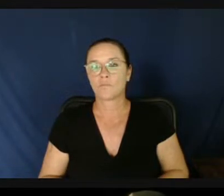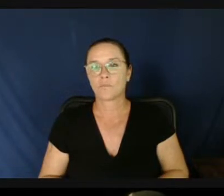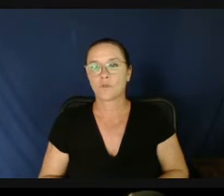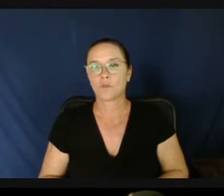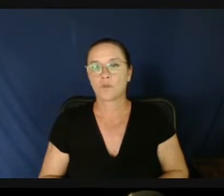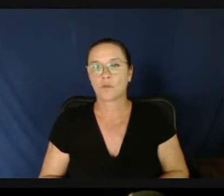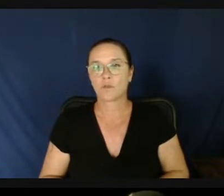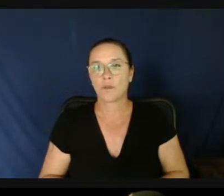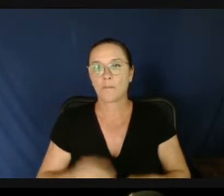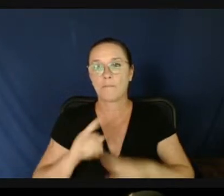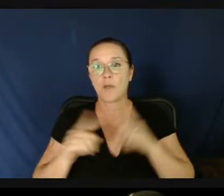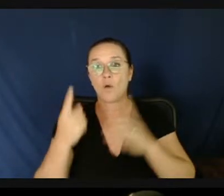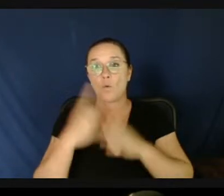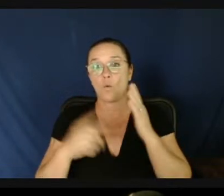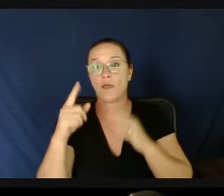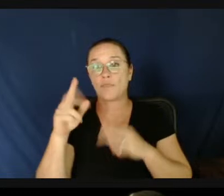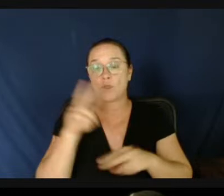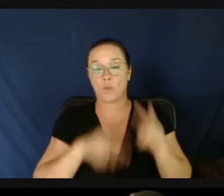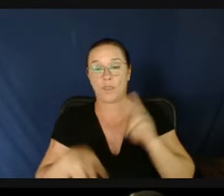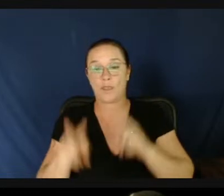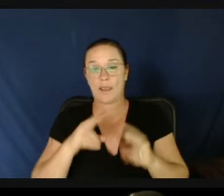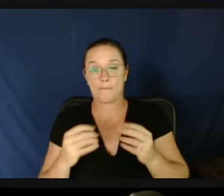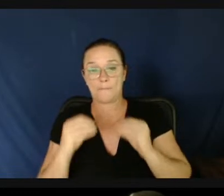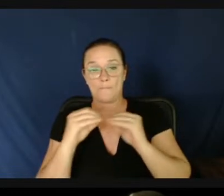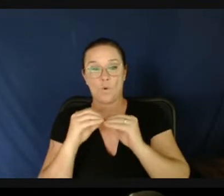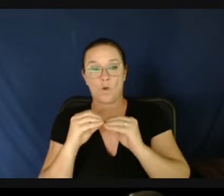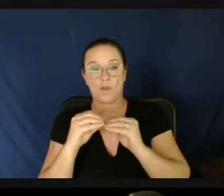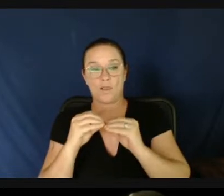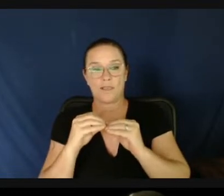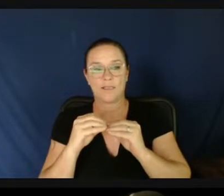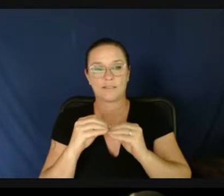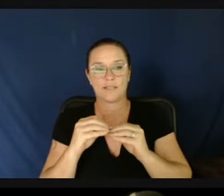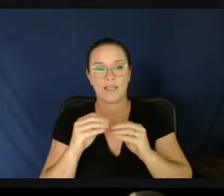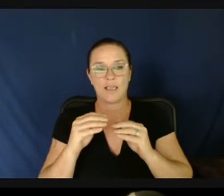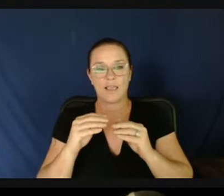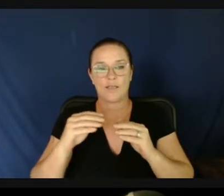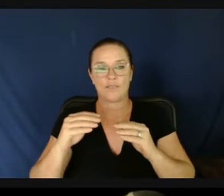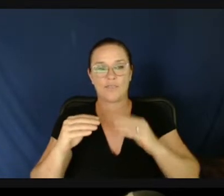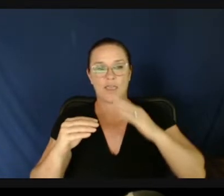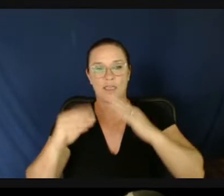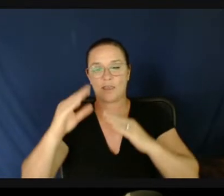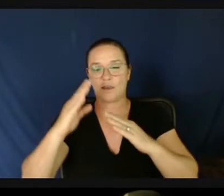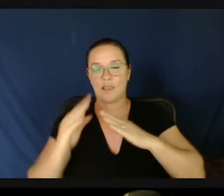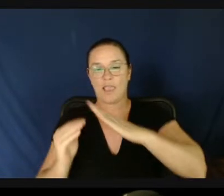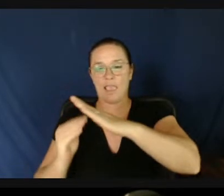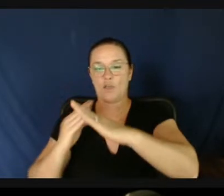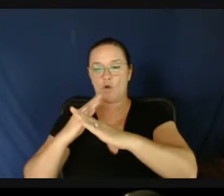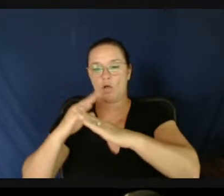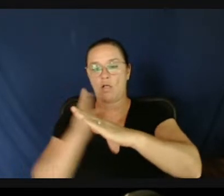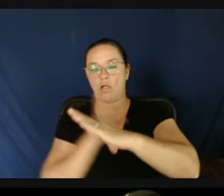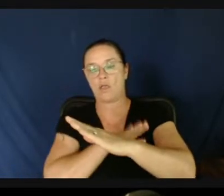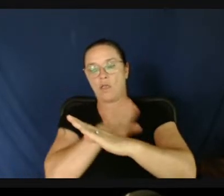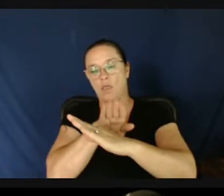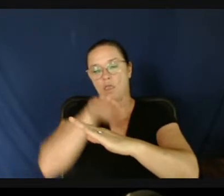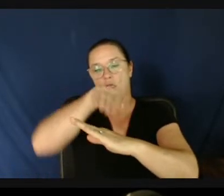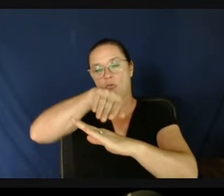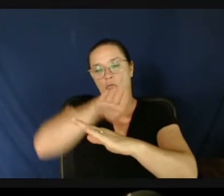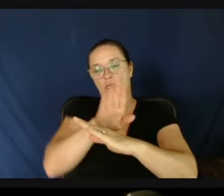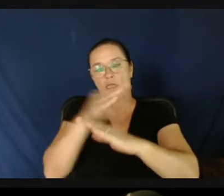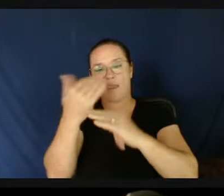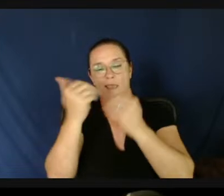But what they're looking at more is the structural, like the angles of the sand layer is getting deposited. So